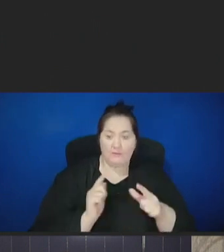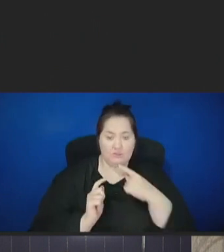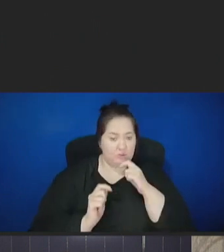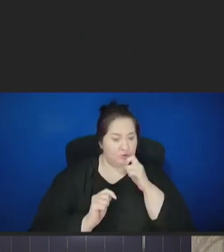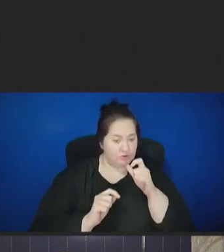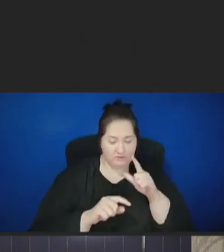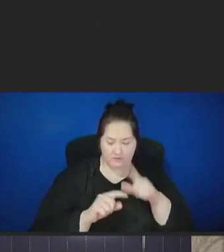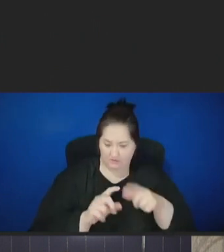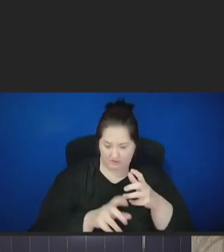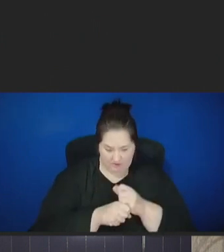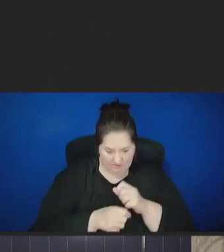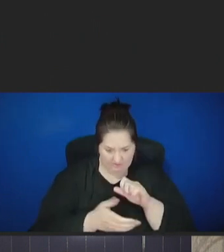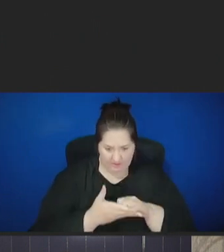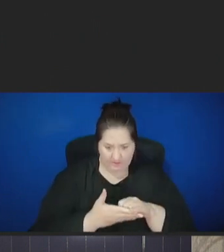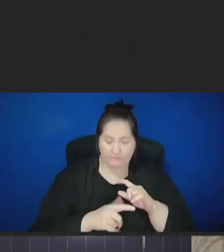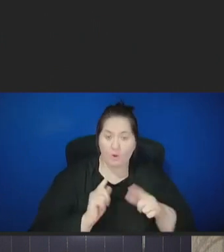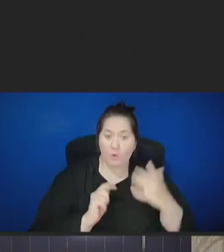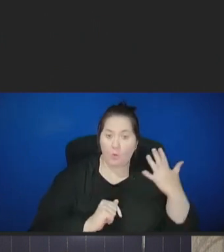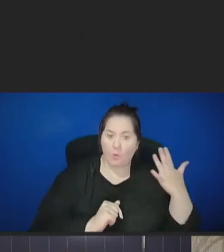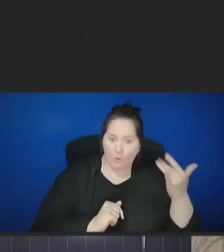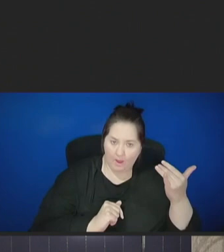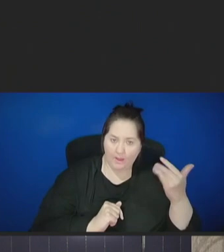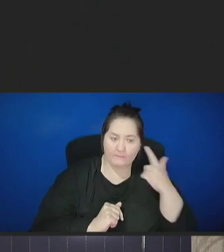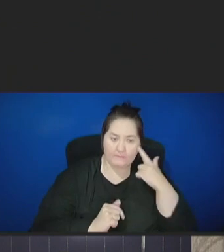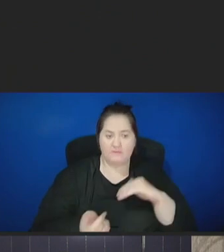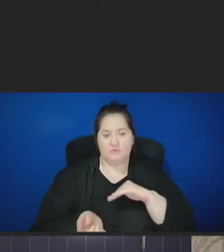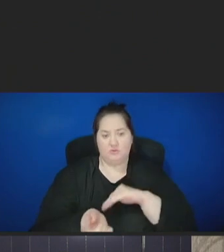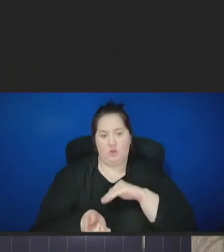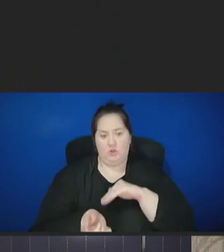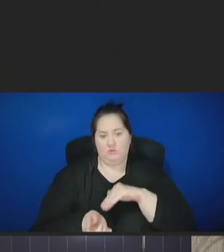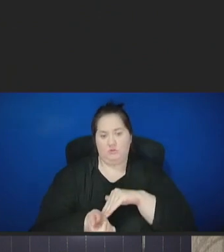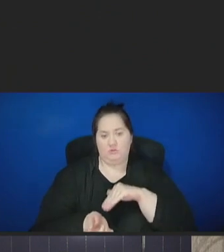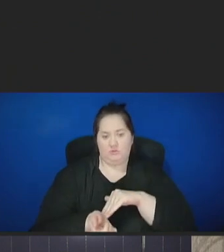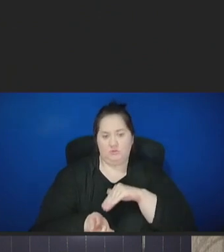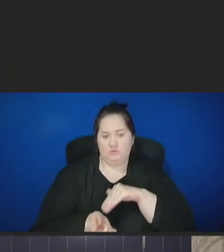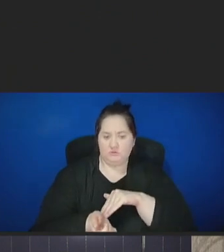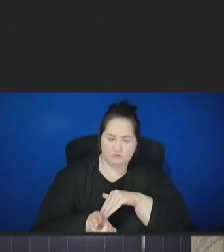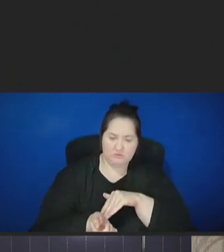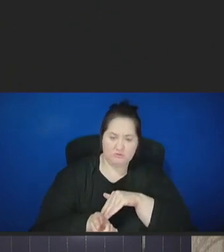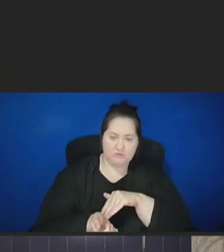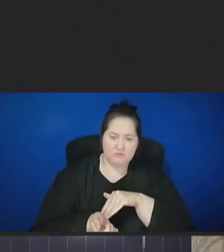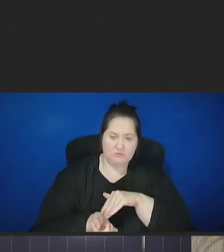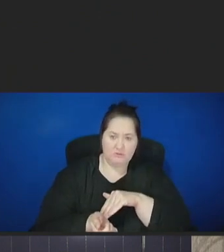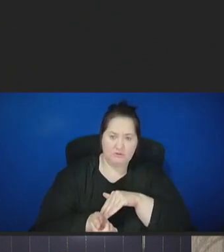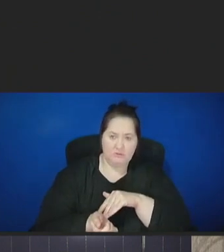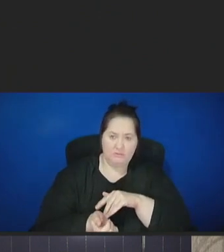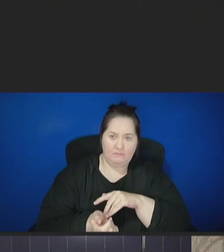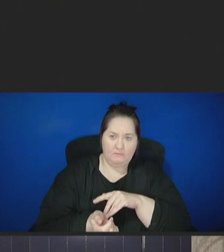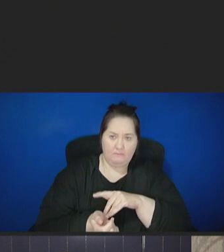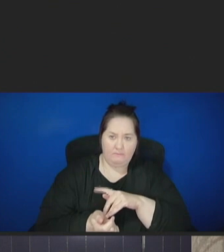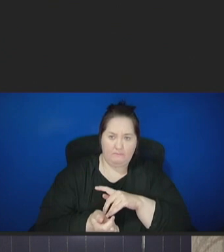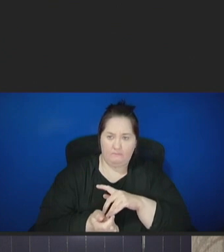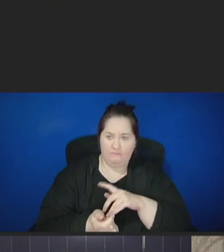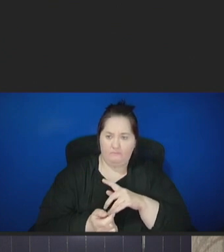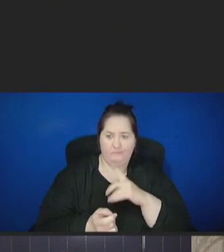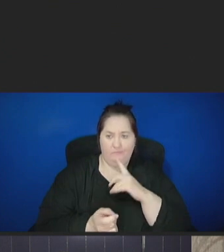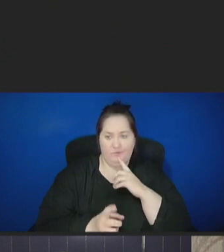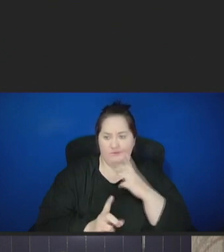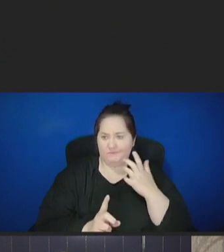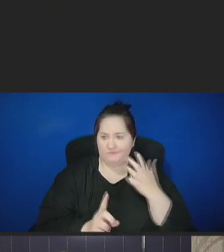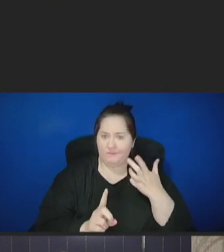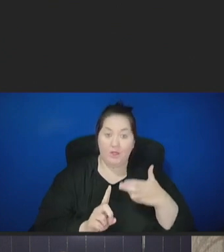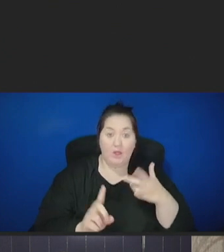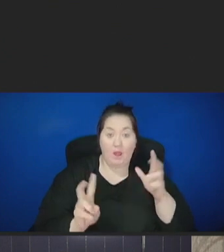virus vaccine. But why did he? Because doctors are being put under the gun in some way, sense, or